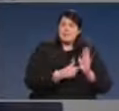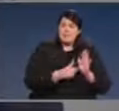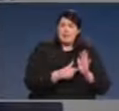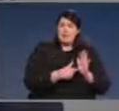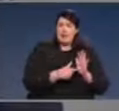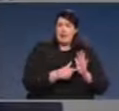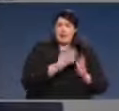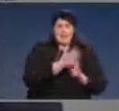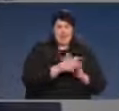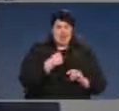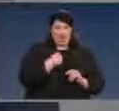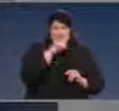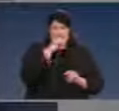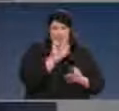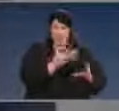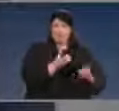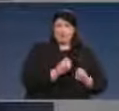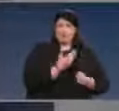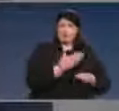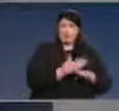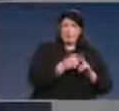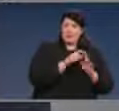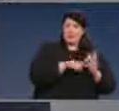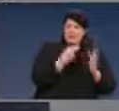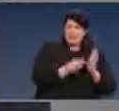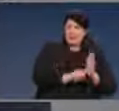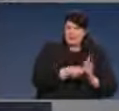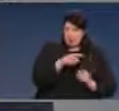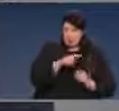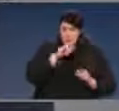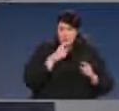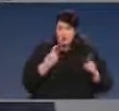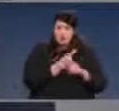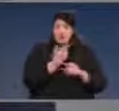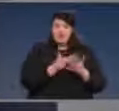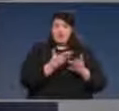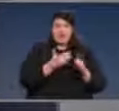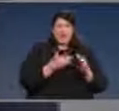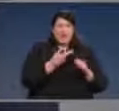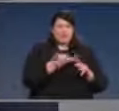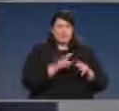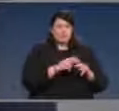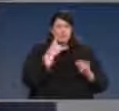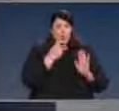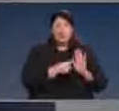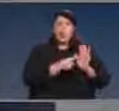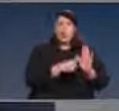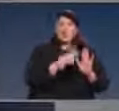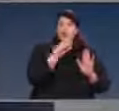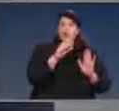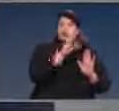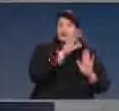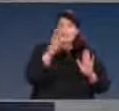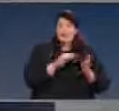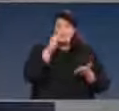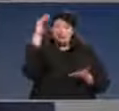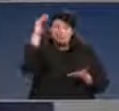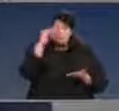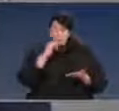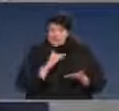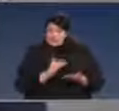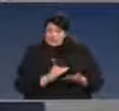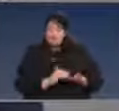whether you'd be willing to consider changing that eligibility test so they only had to show a 30% reduction across the